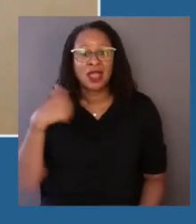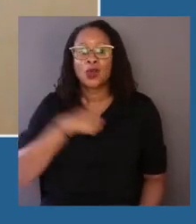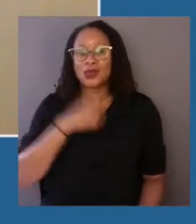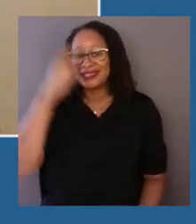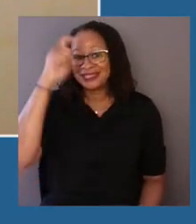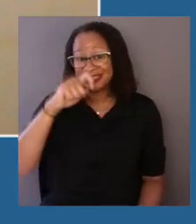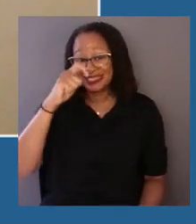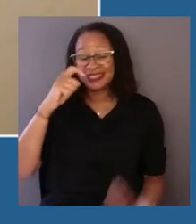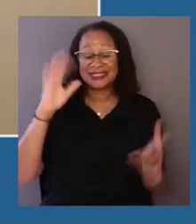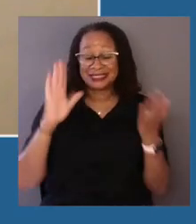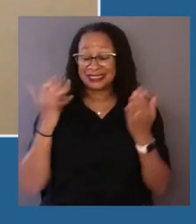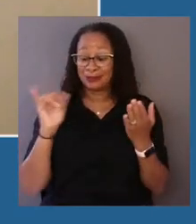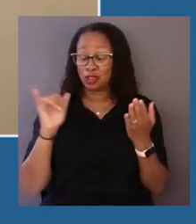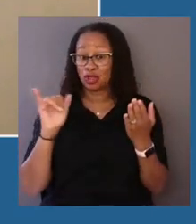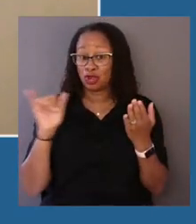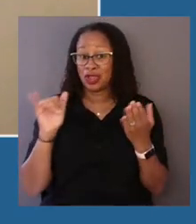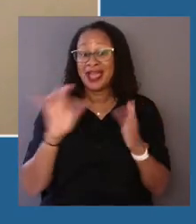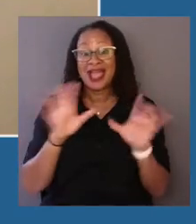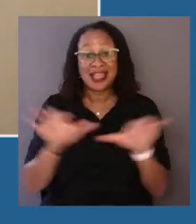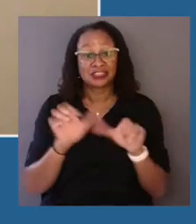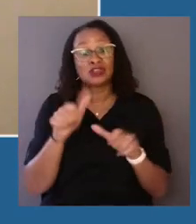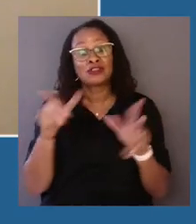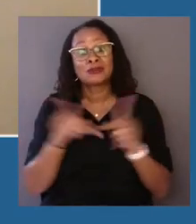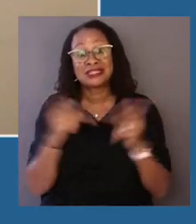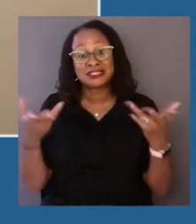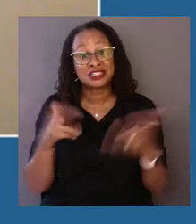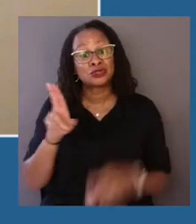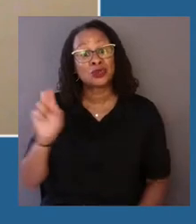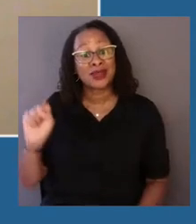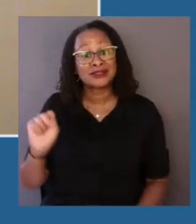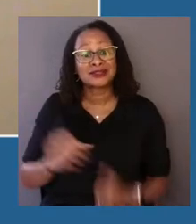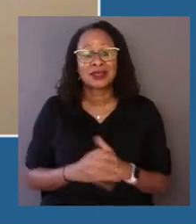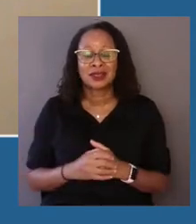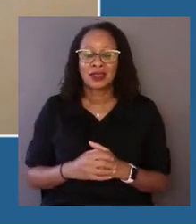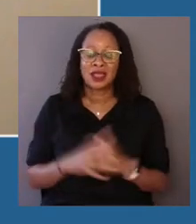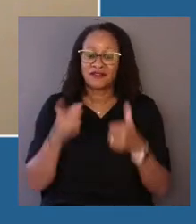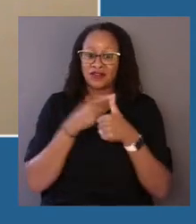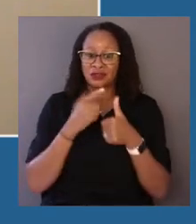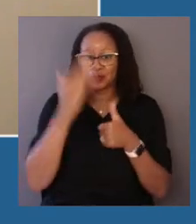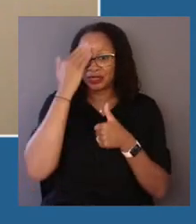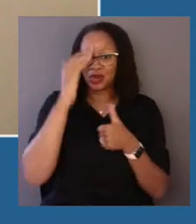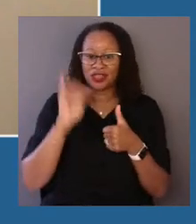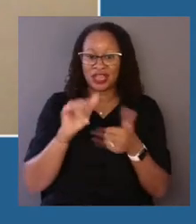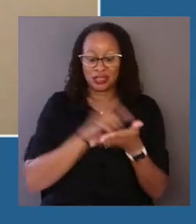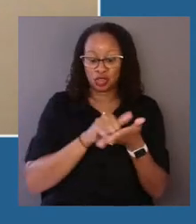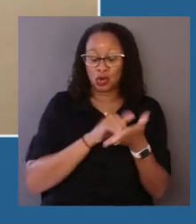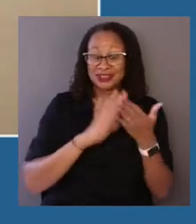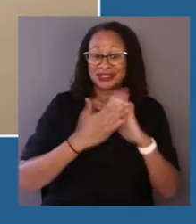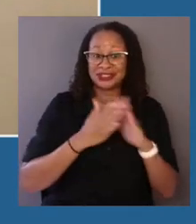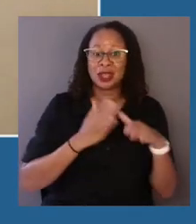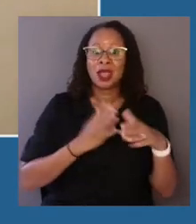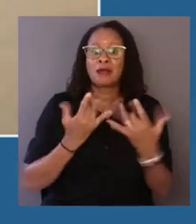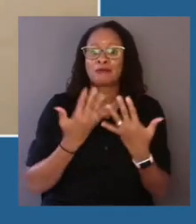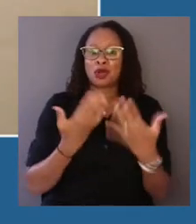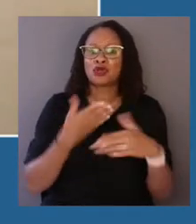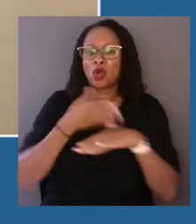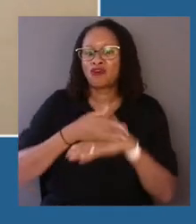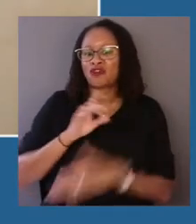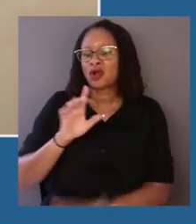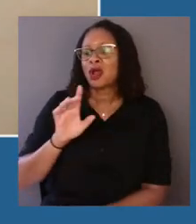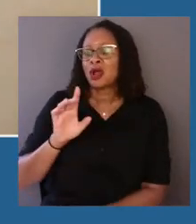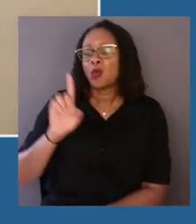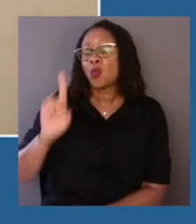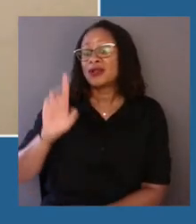other places of the United States. First, we knew that New York City burned over 1 billion gallons of heating oil every year, and that